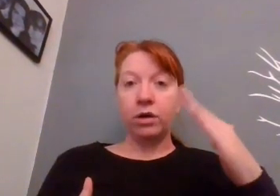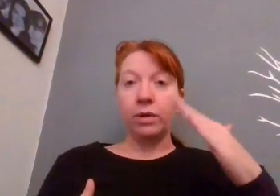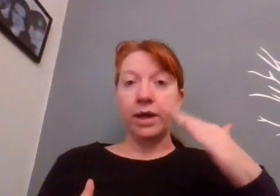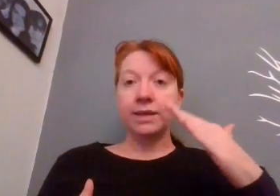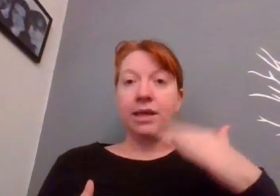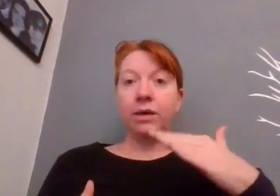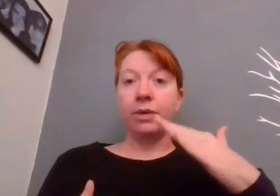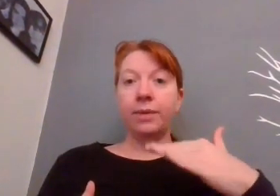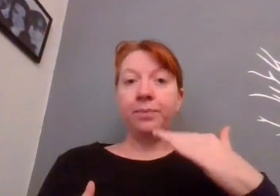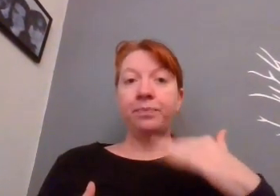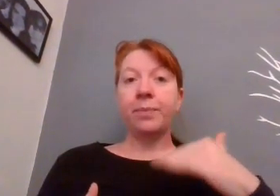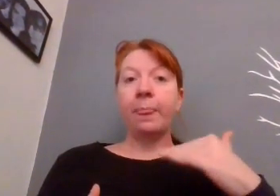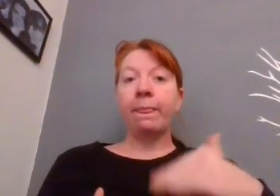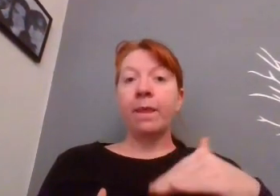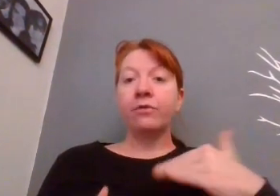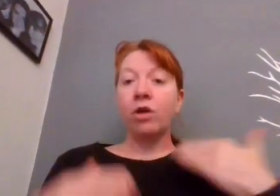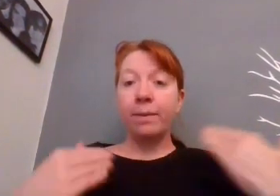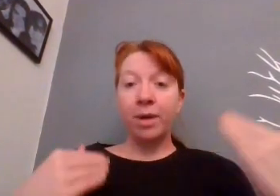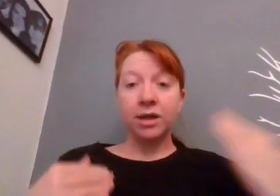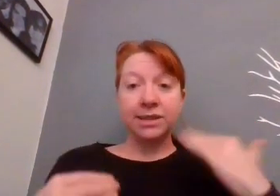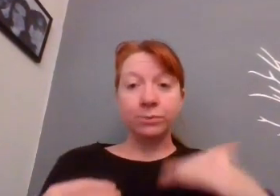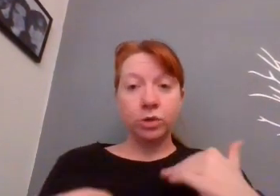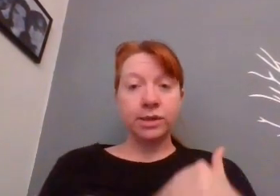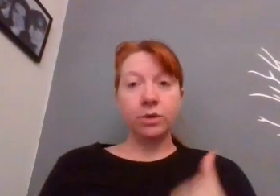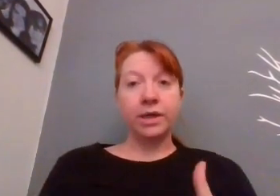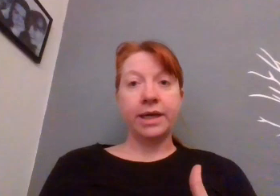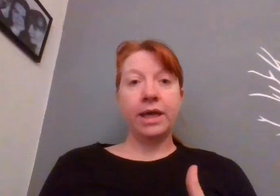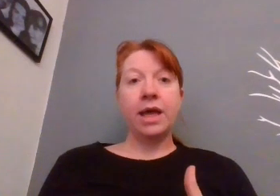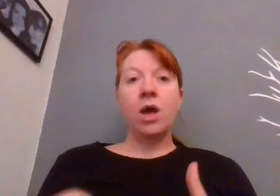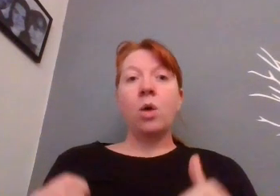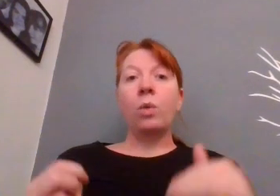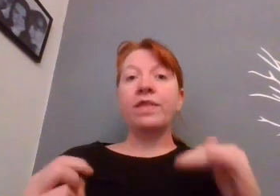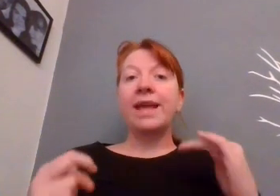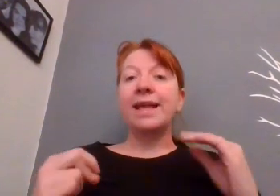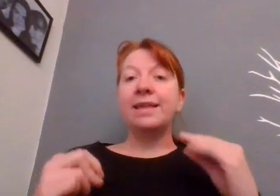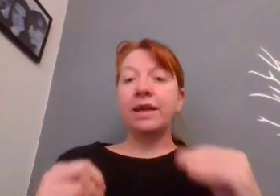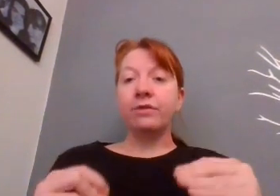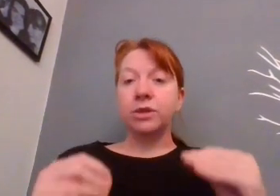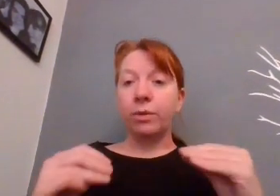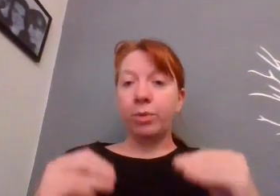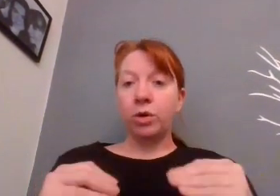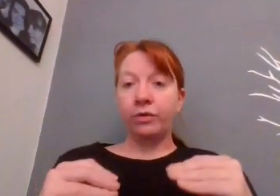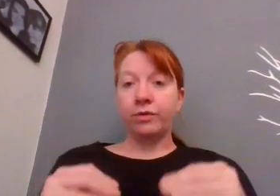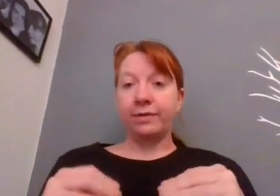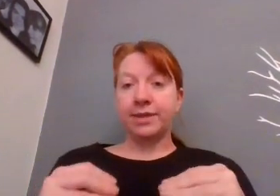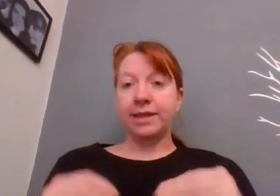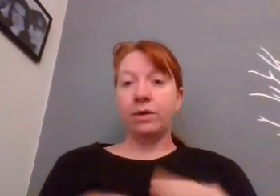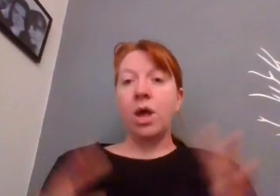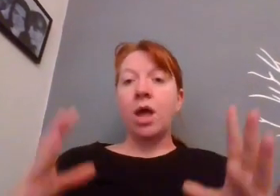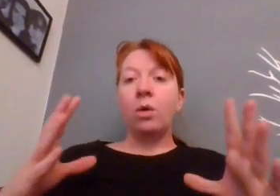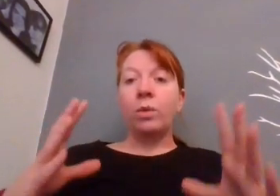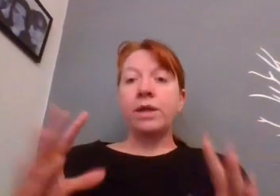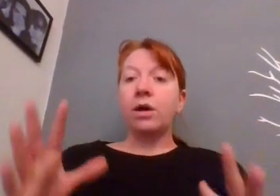of the clock will get slower, time passes more slowly when they get nearer to a pull of gravity. Now, we know